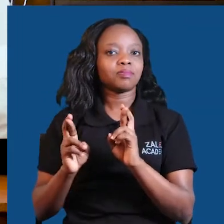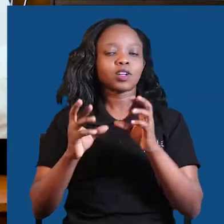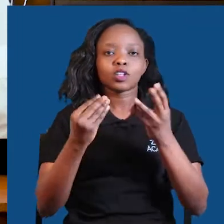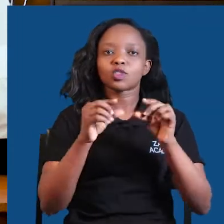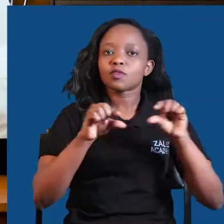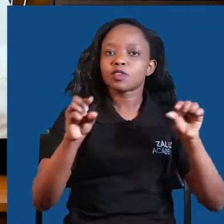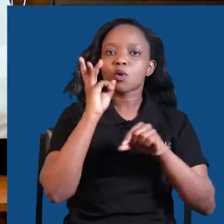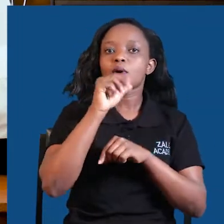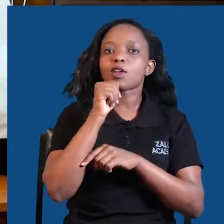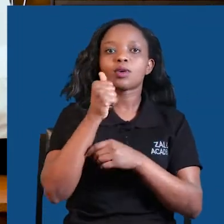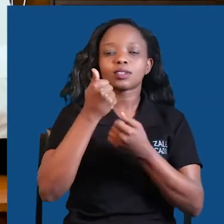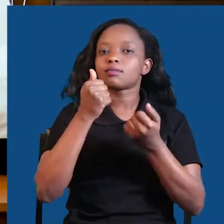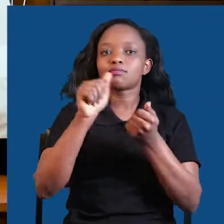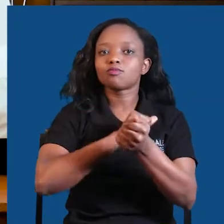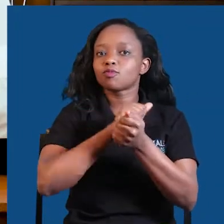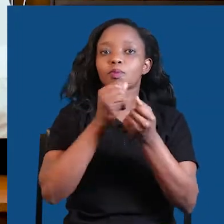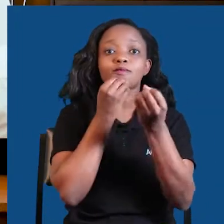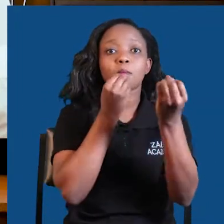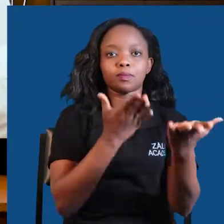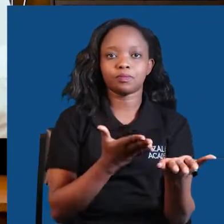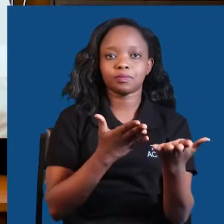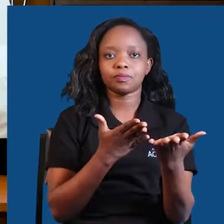Okay? Software that will not leak information.